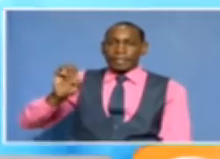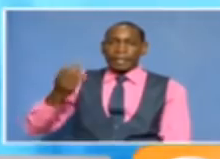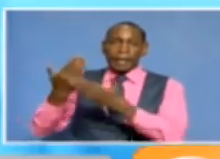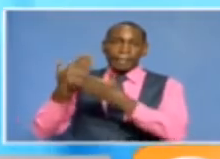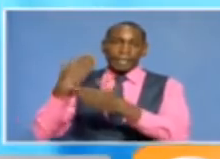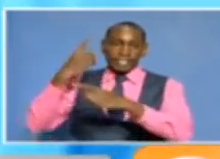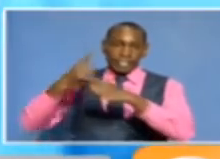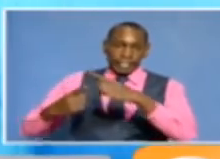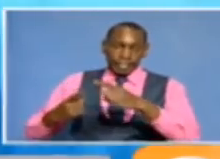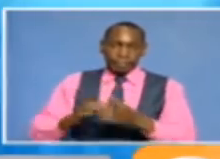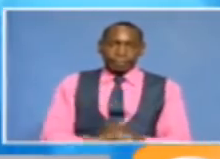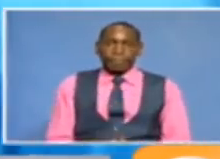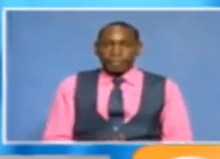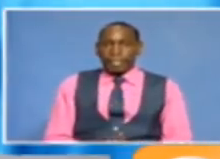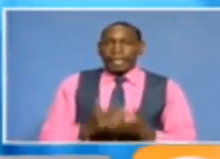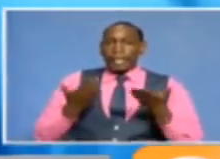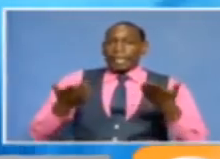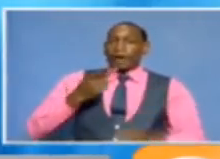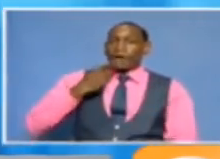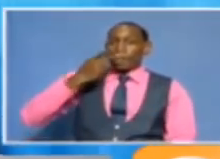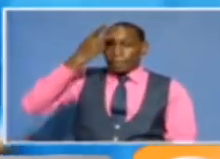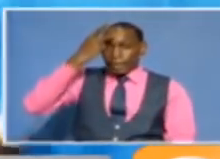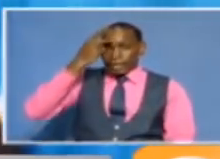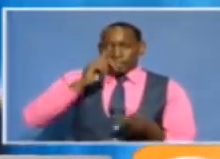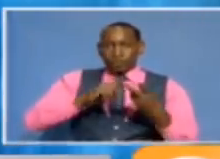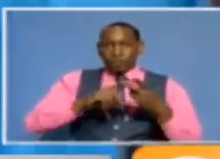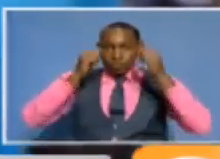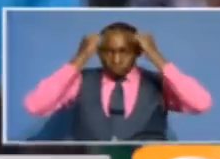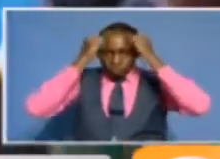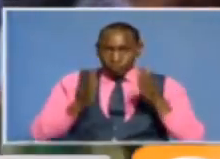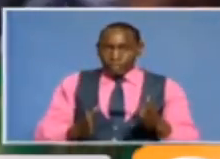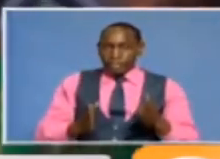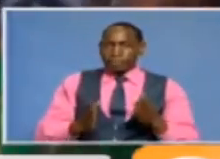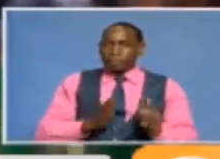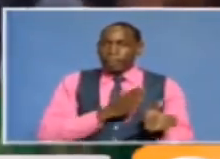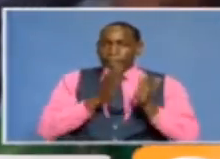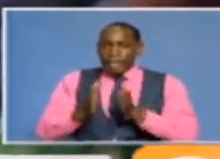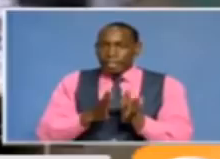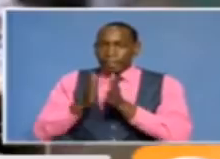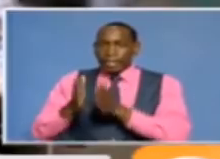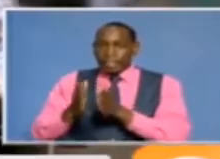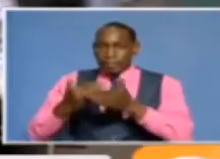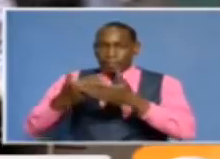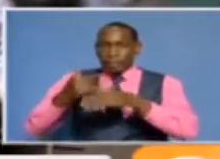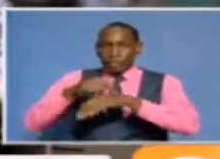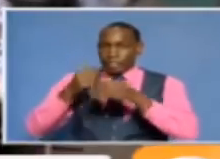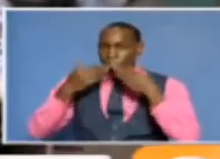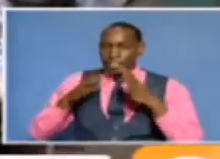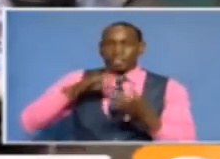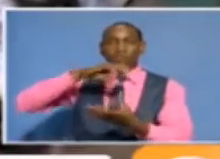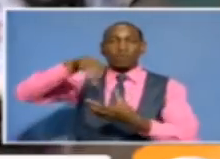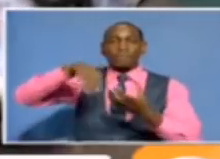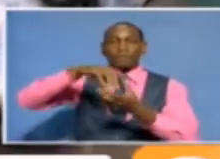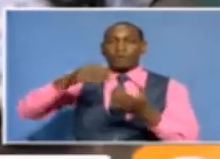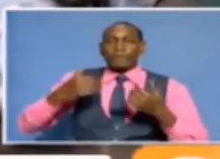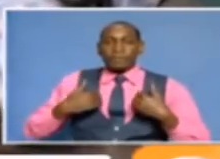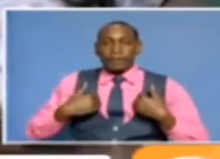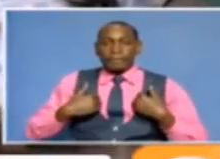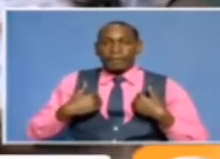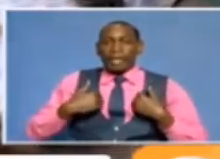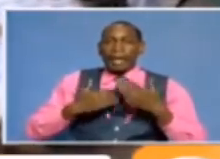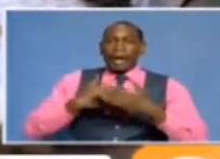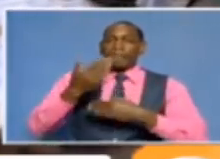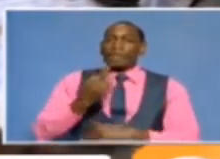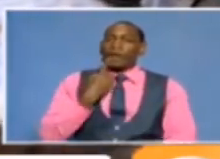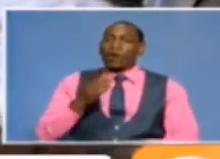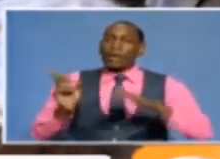year. But as parents and students put in final touches ahead of time, confusion still lingers over the directive